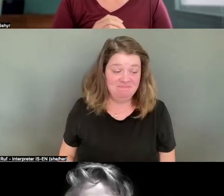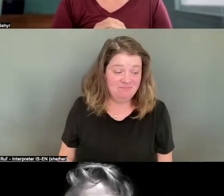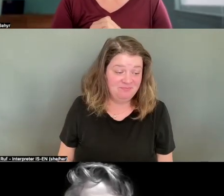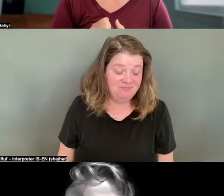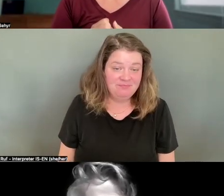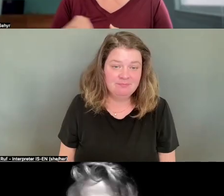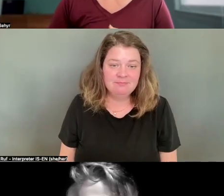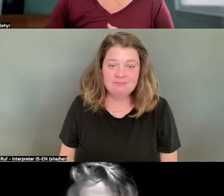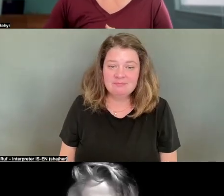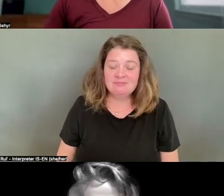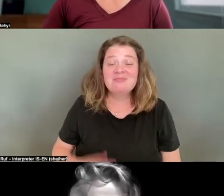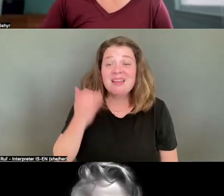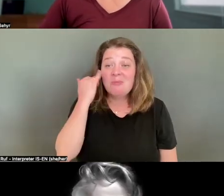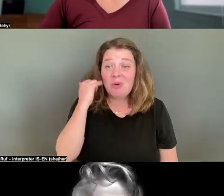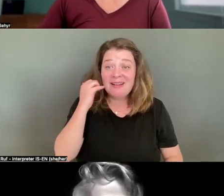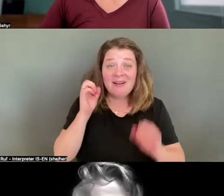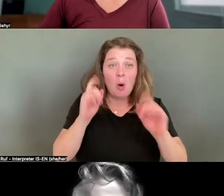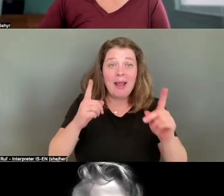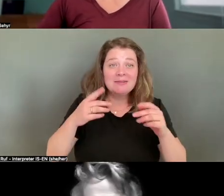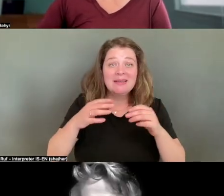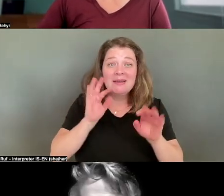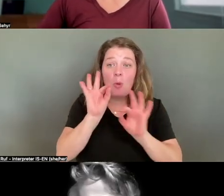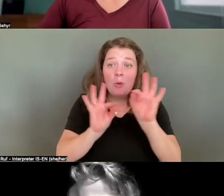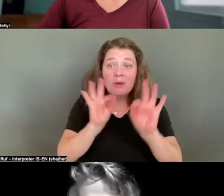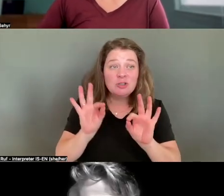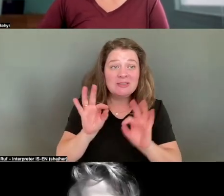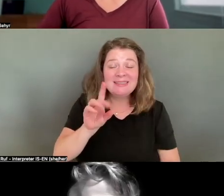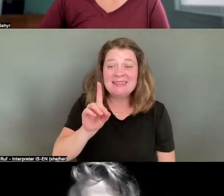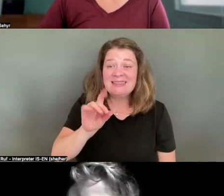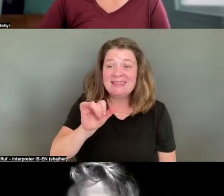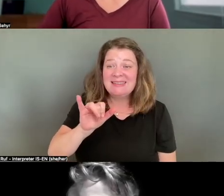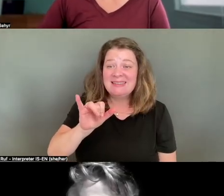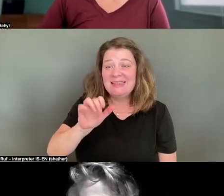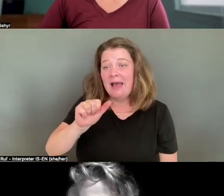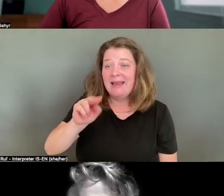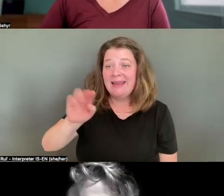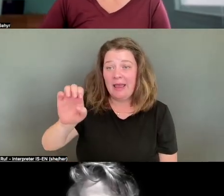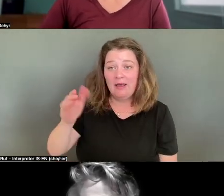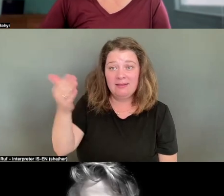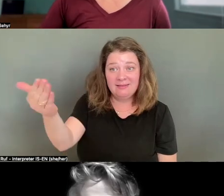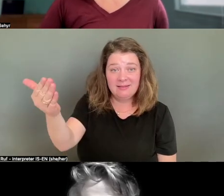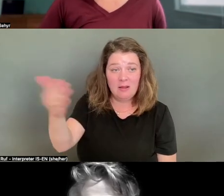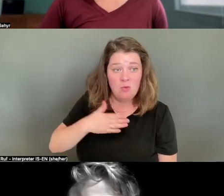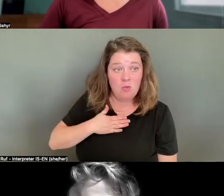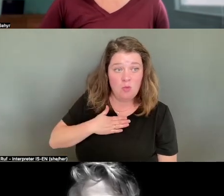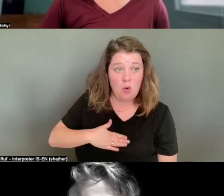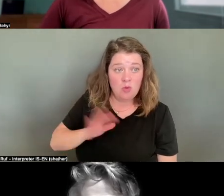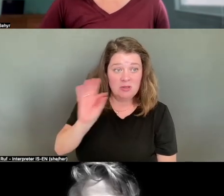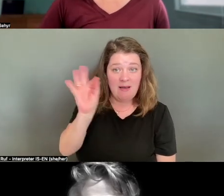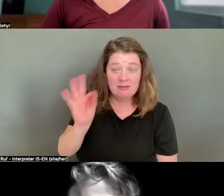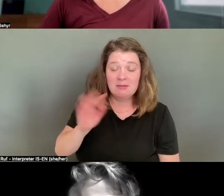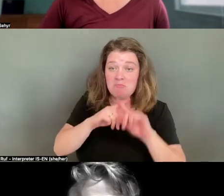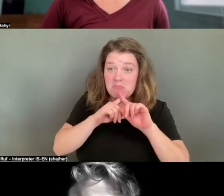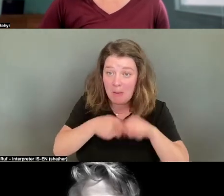Great. Okay, let's move on with more questions. Diane, would you like to ask your question? Do you want to turn on your mic and